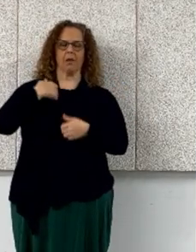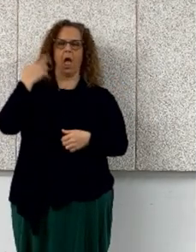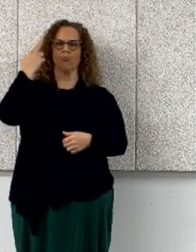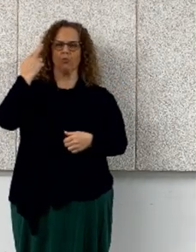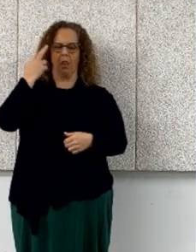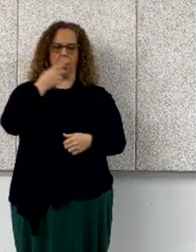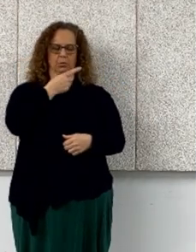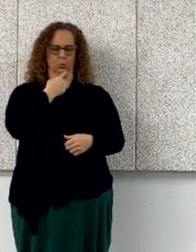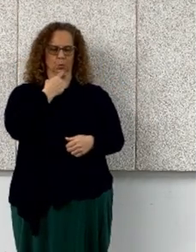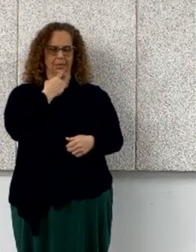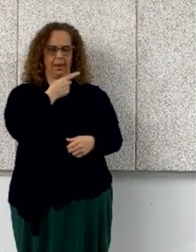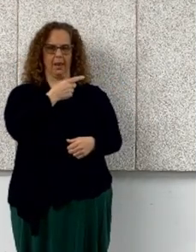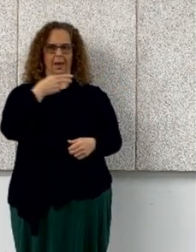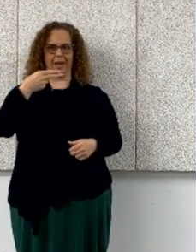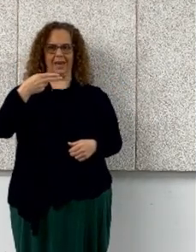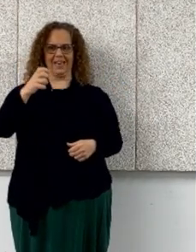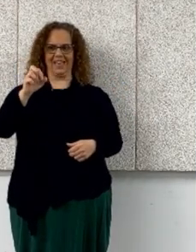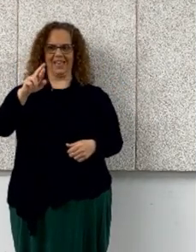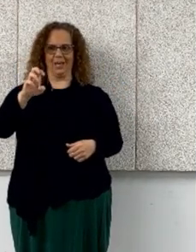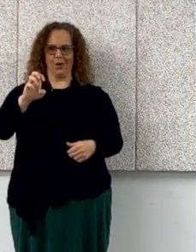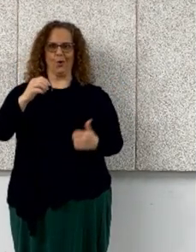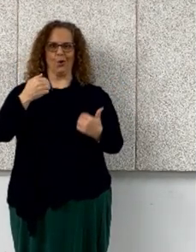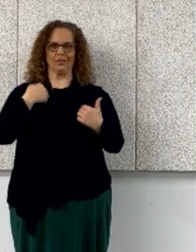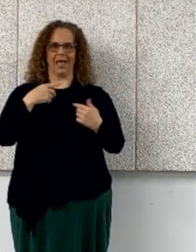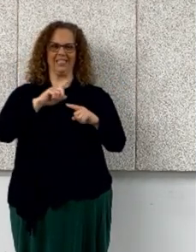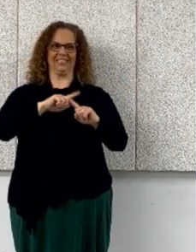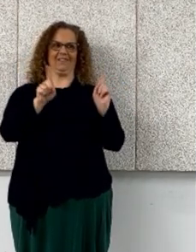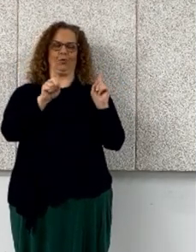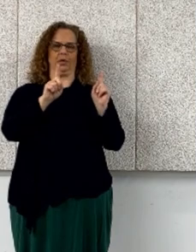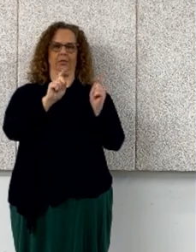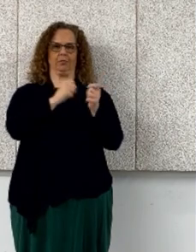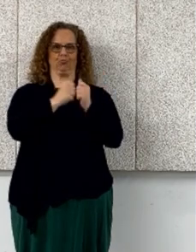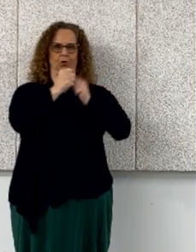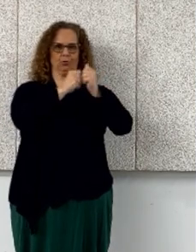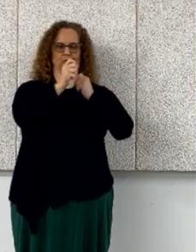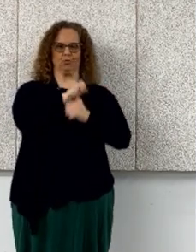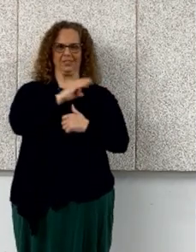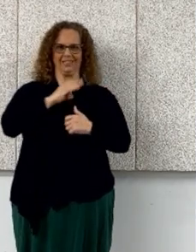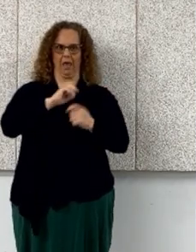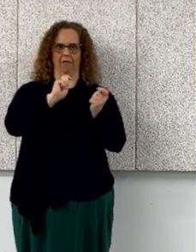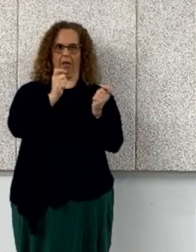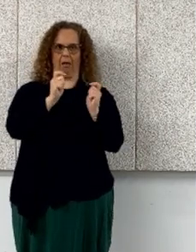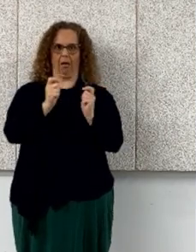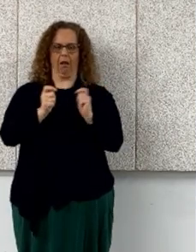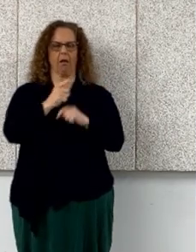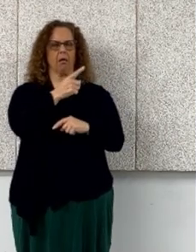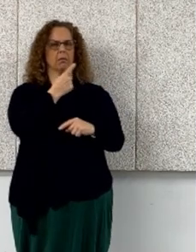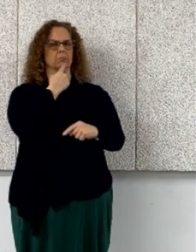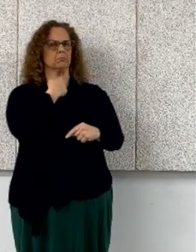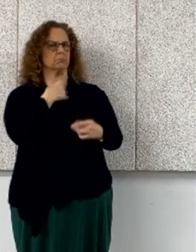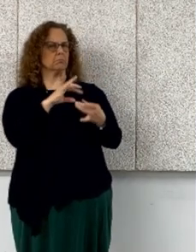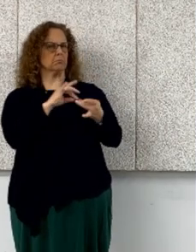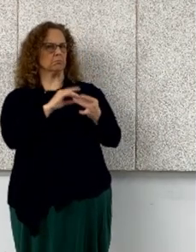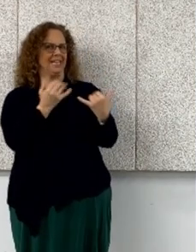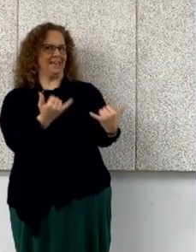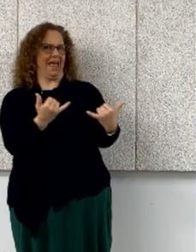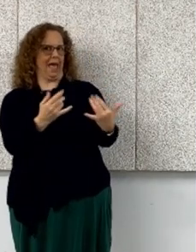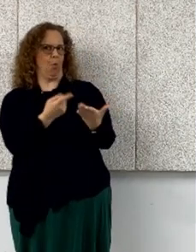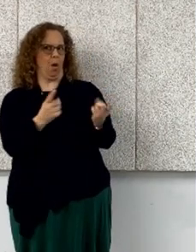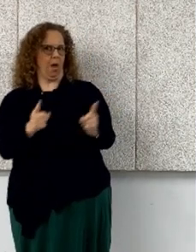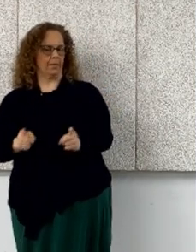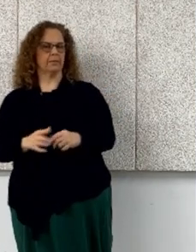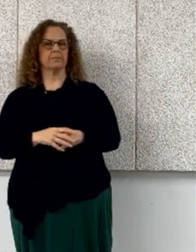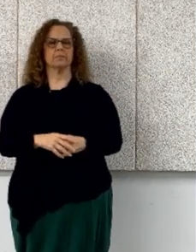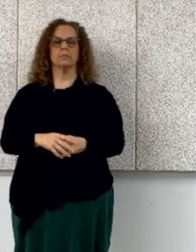said, HERE has had many different staff structures. So if you could just talk about this current journey a little for us. Sure, sure. So, yeah, I mean, just